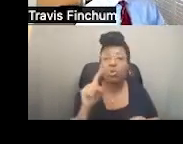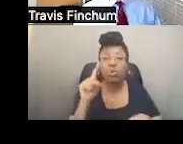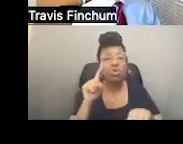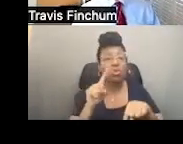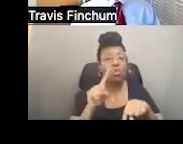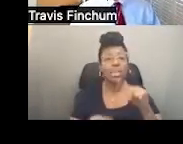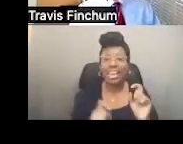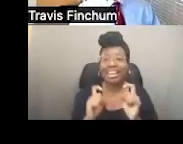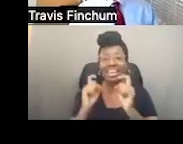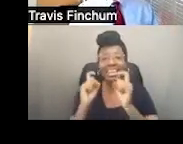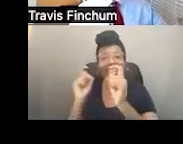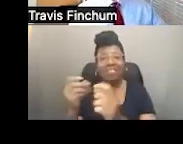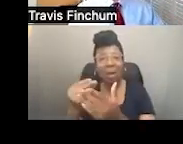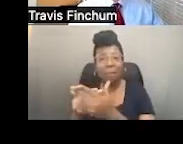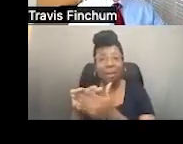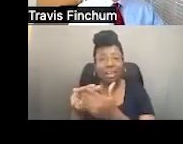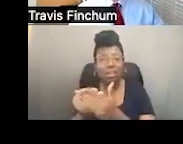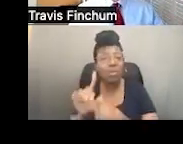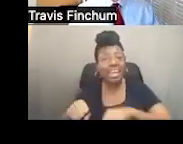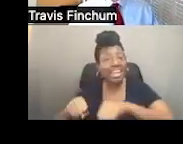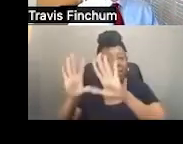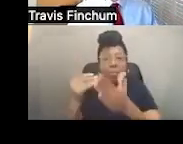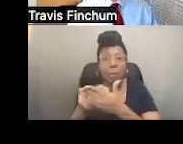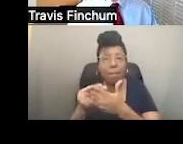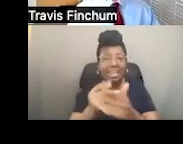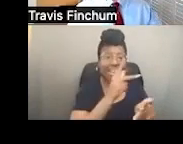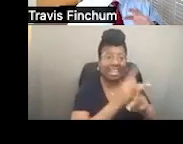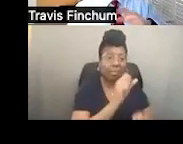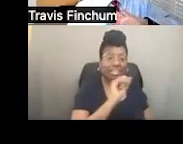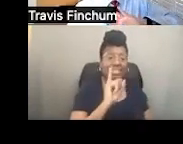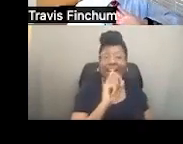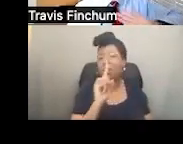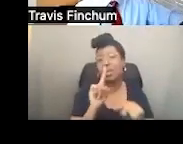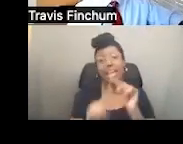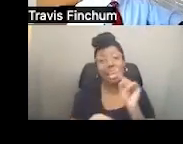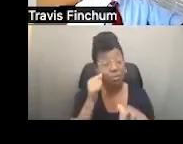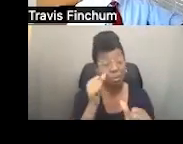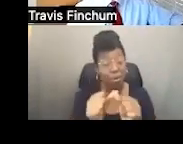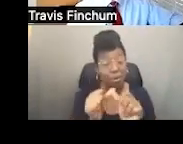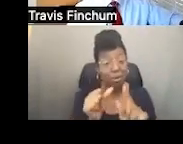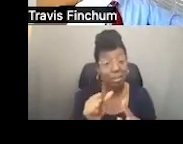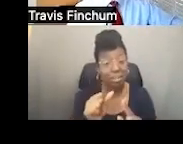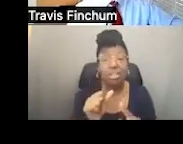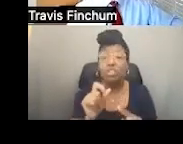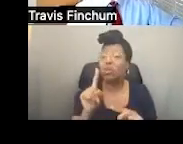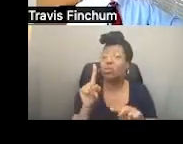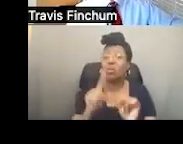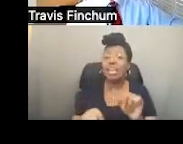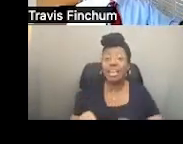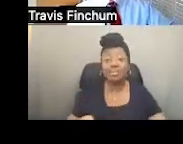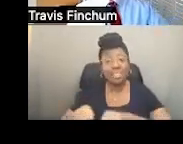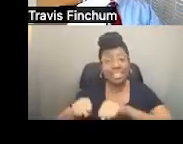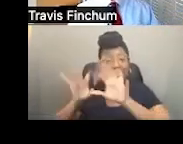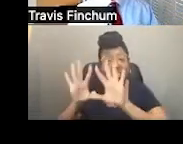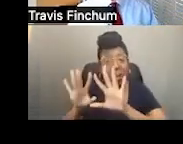keep SSI or Medicaid, one of the Medicaid waiver programs. So they don't let you give it away when you receive it